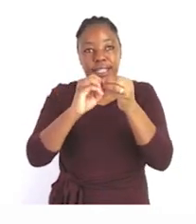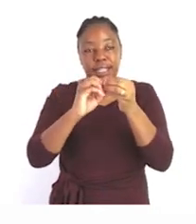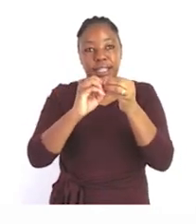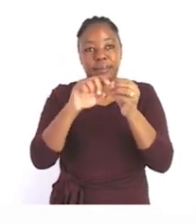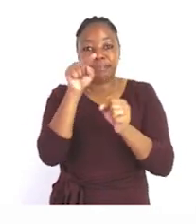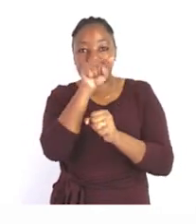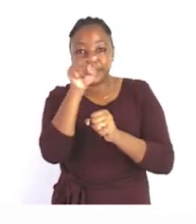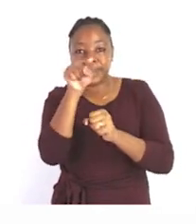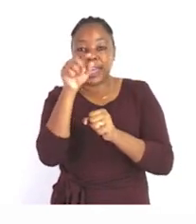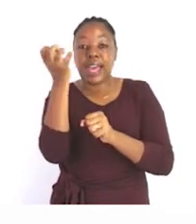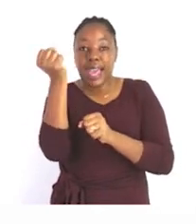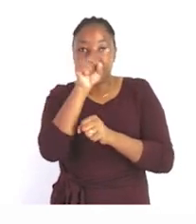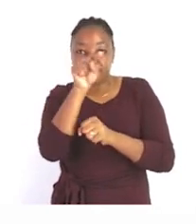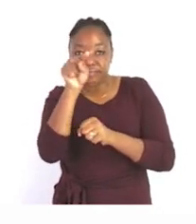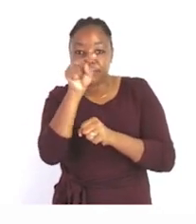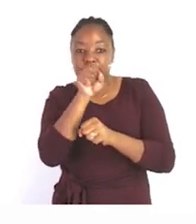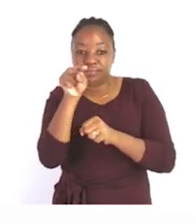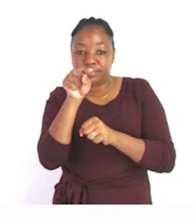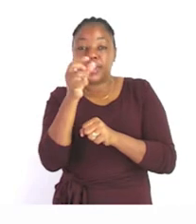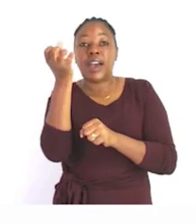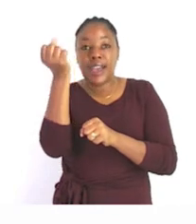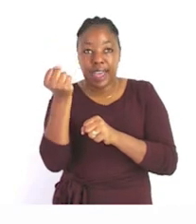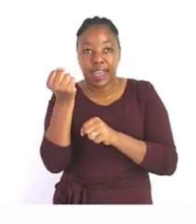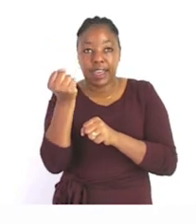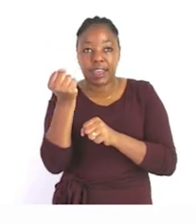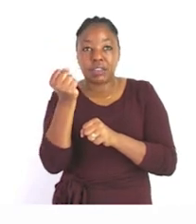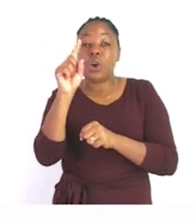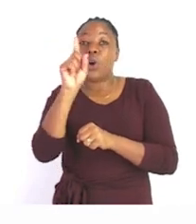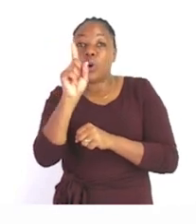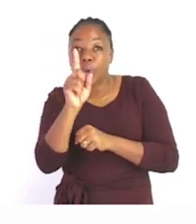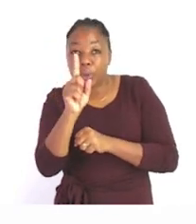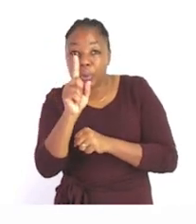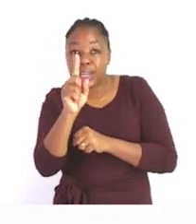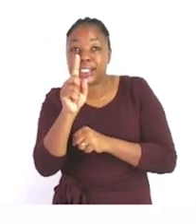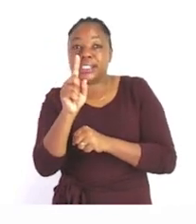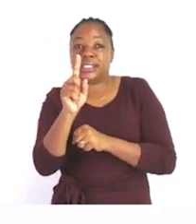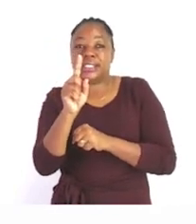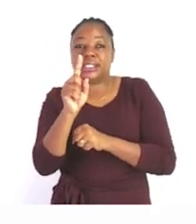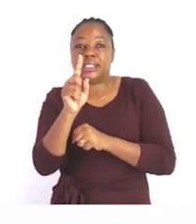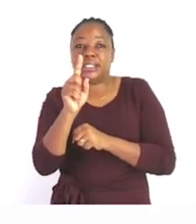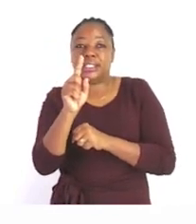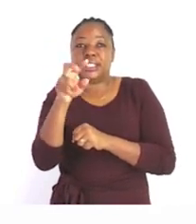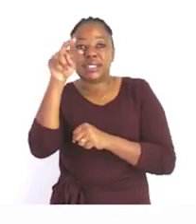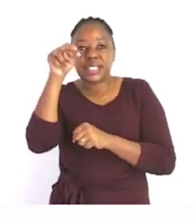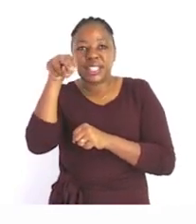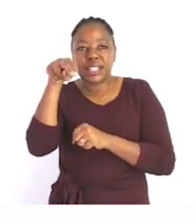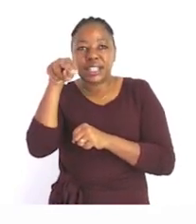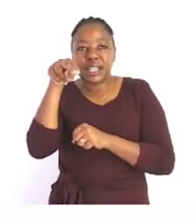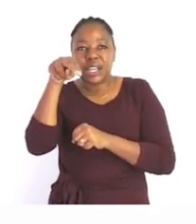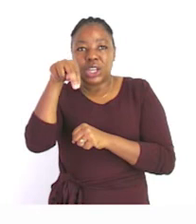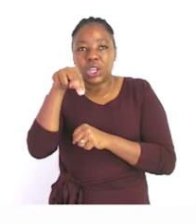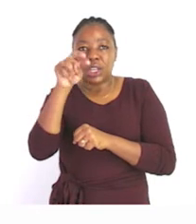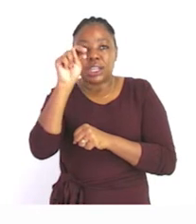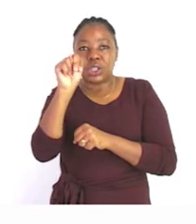digit is the one that is in the group of tens. Even though we're not going to write tens,